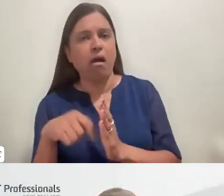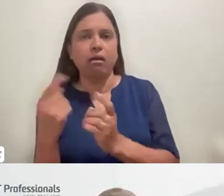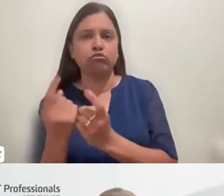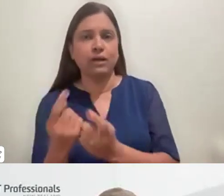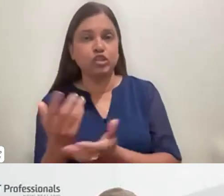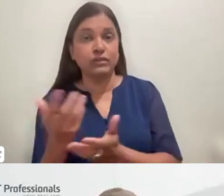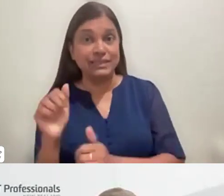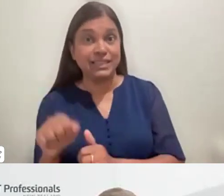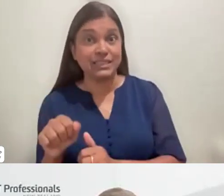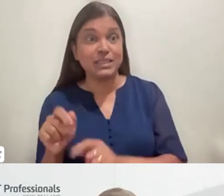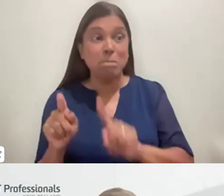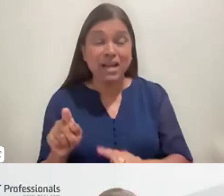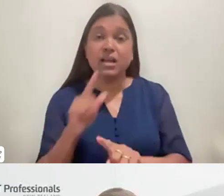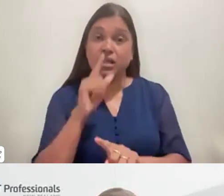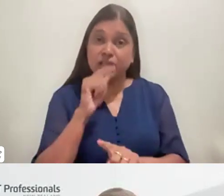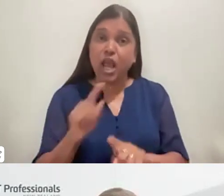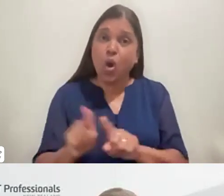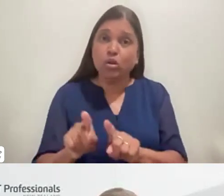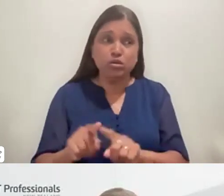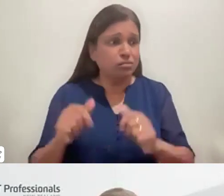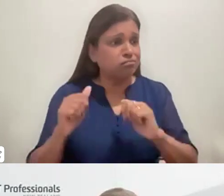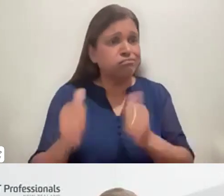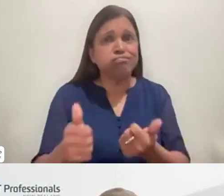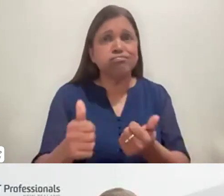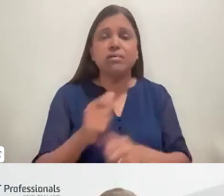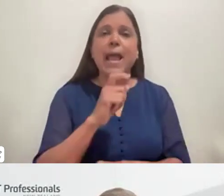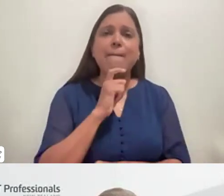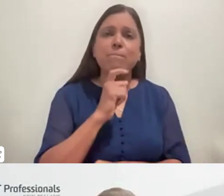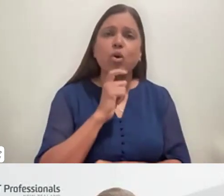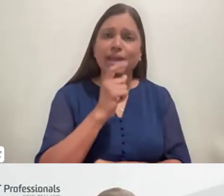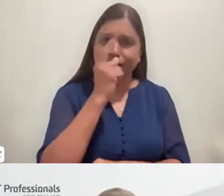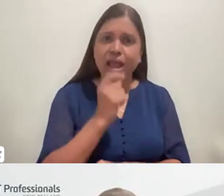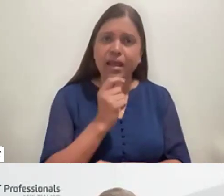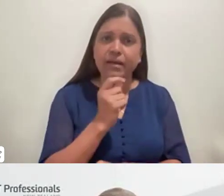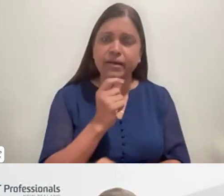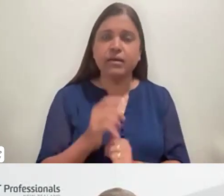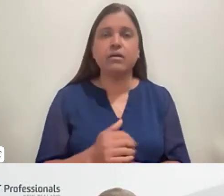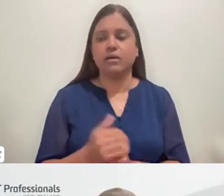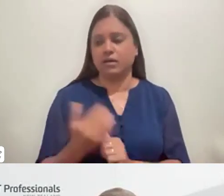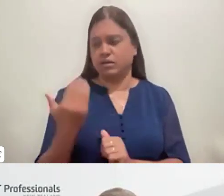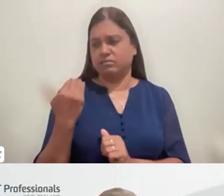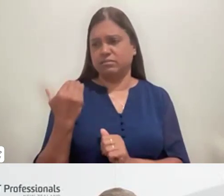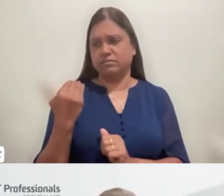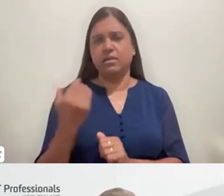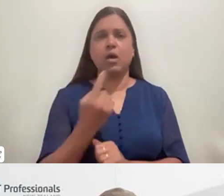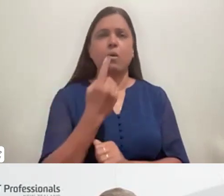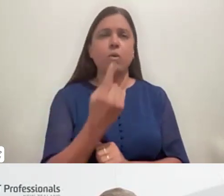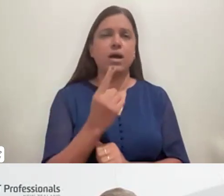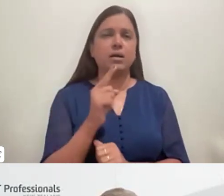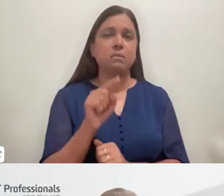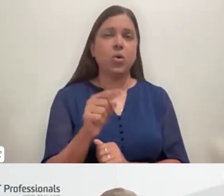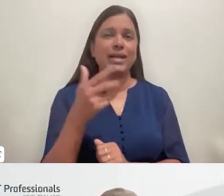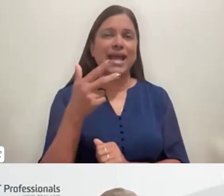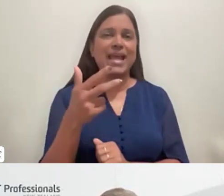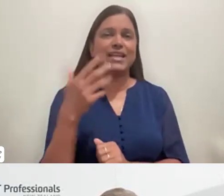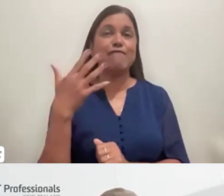as employees. And I read an interesting sort of stat a couple of days ago that there are 1.85 billion disabled people